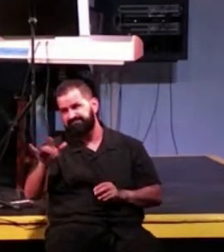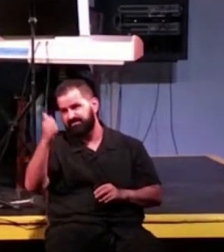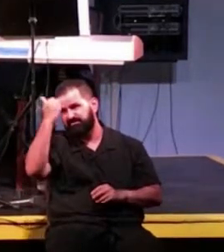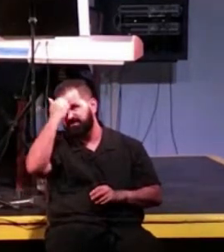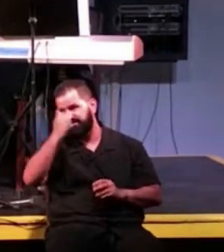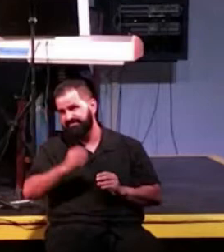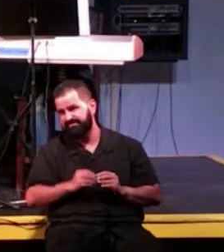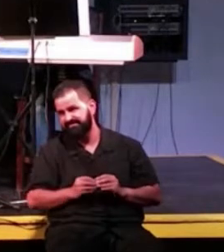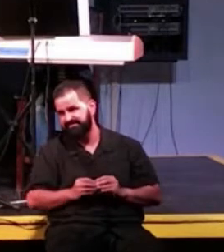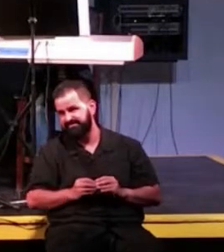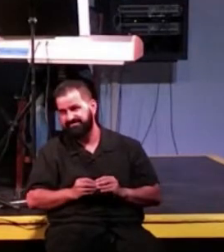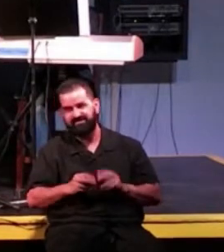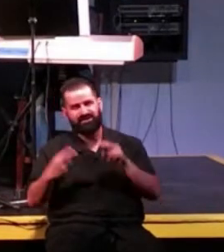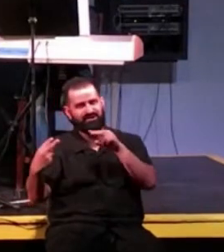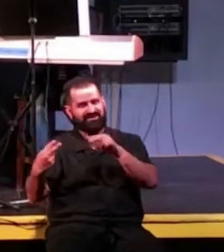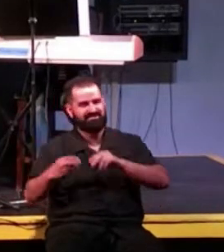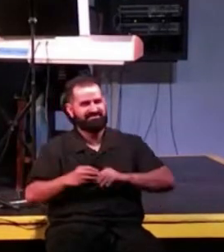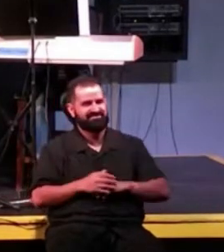dumb.